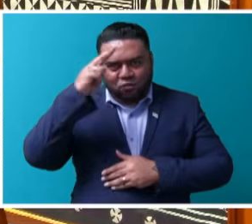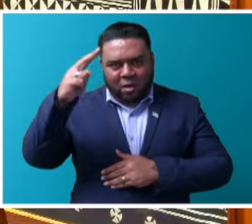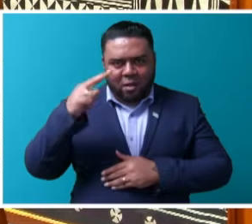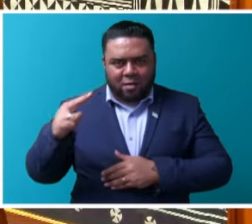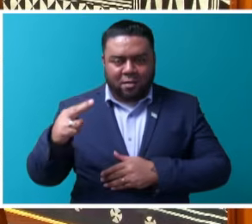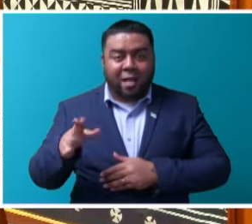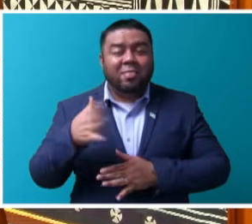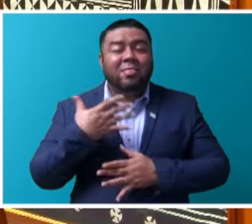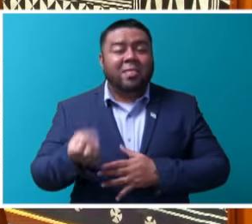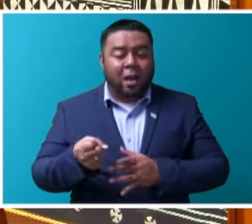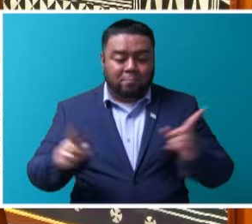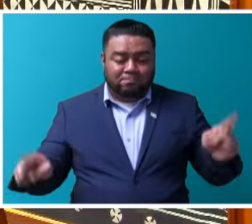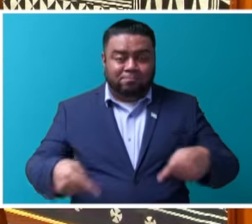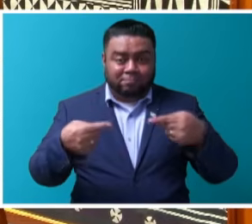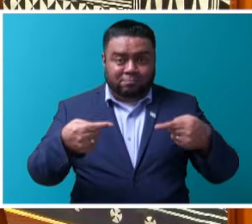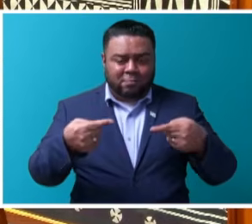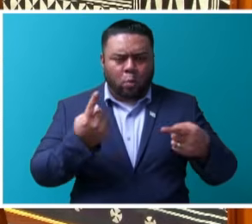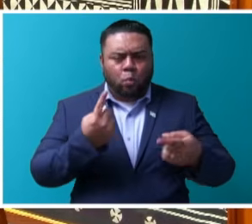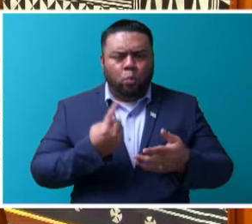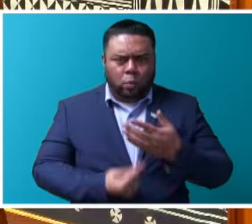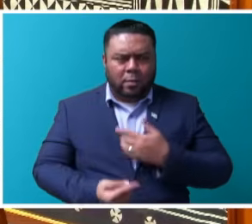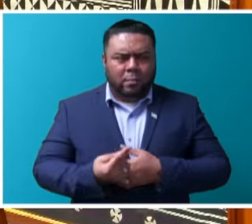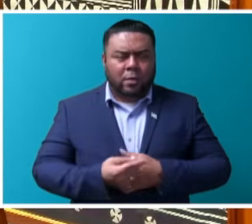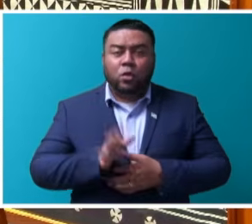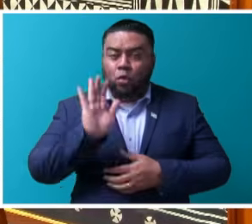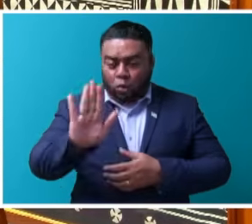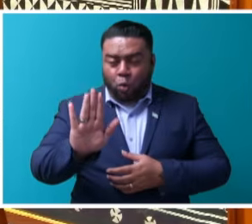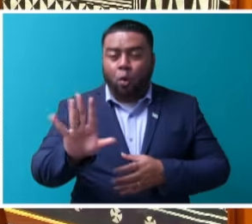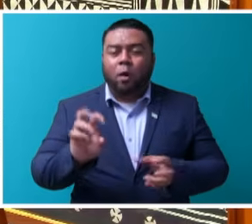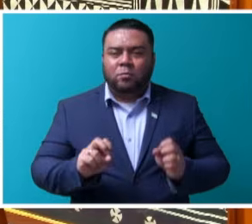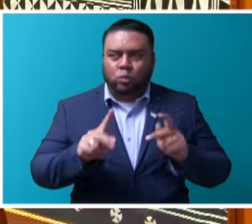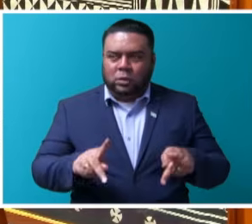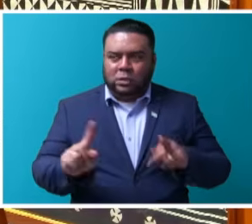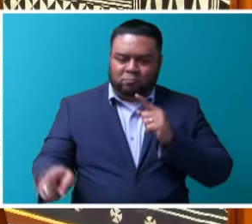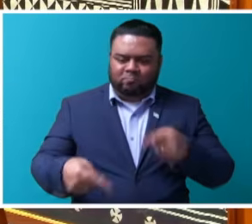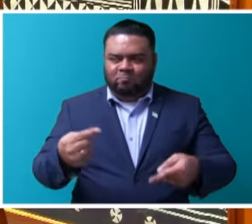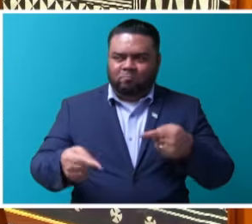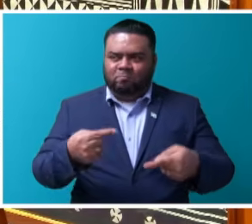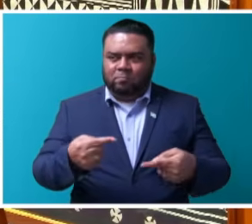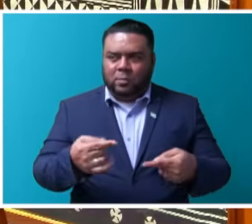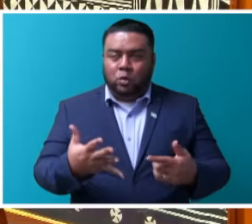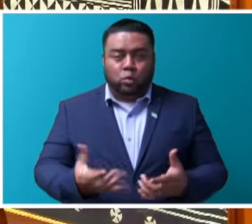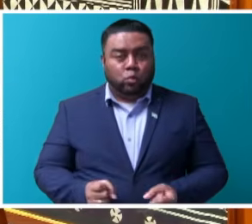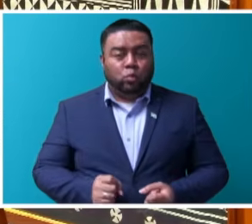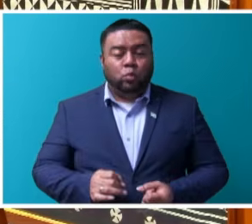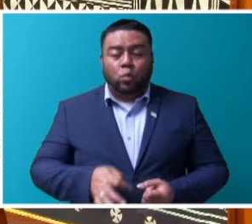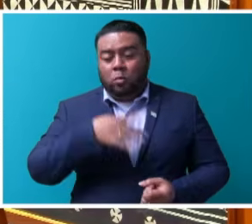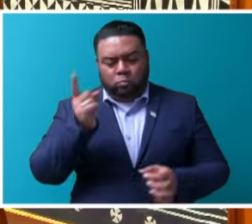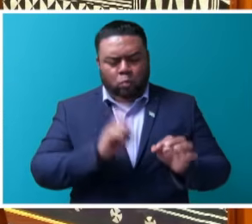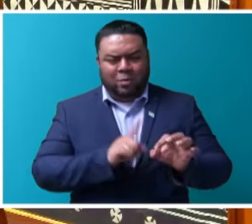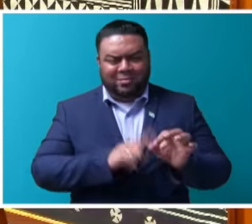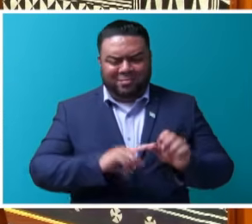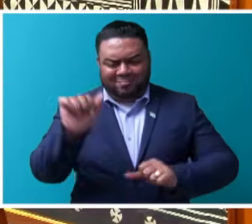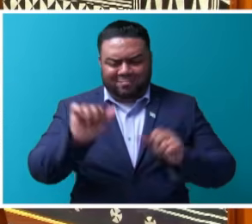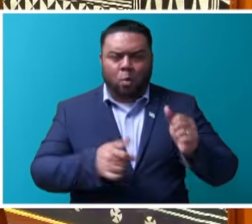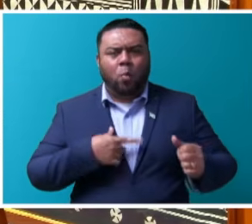The debates that will follow be your opportunity to examine and question these